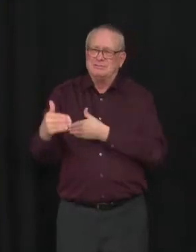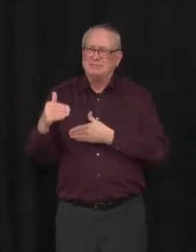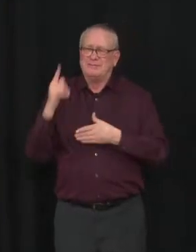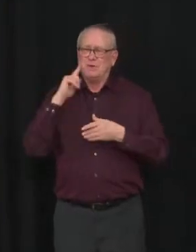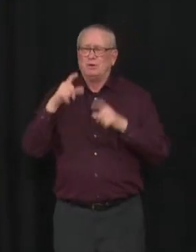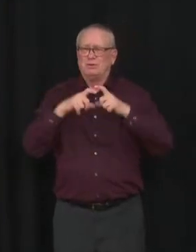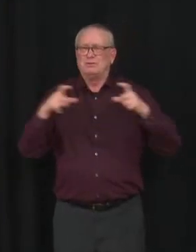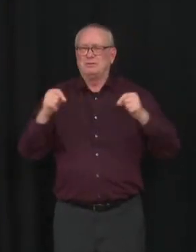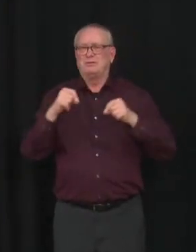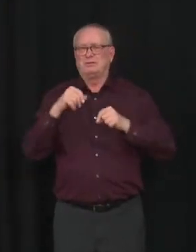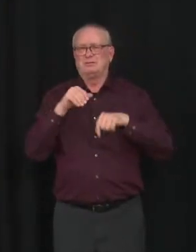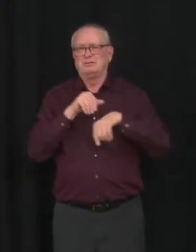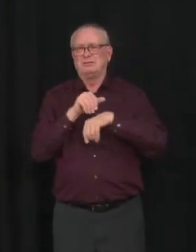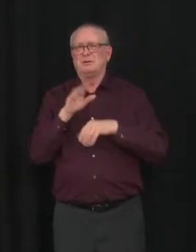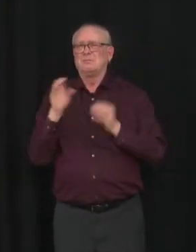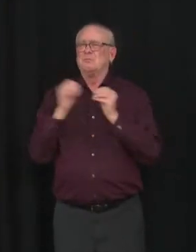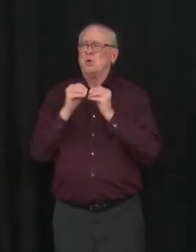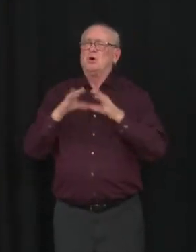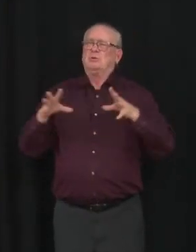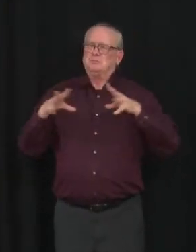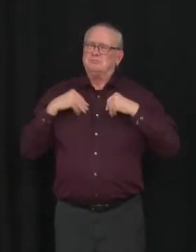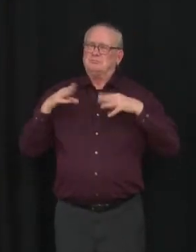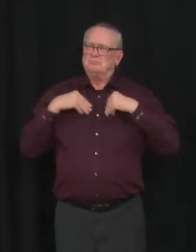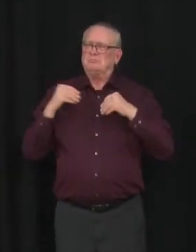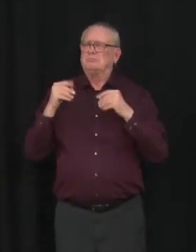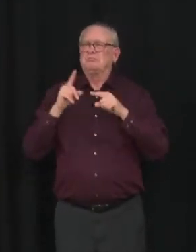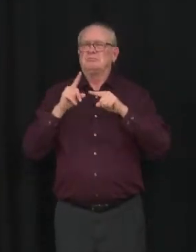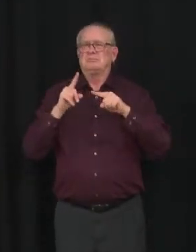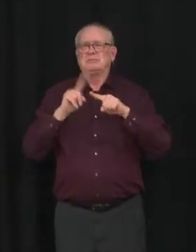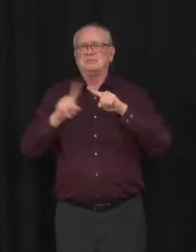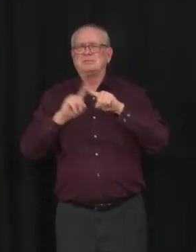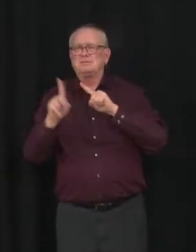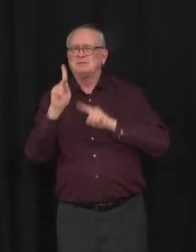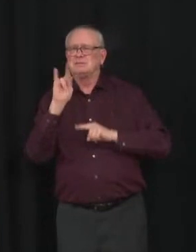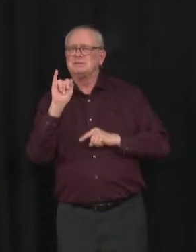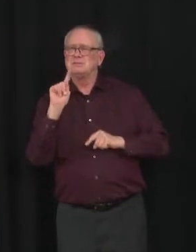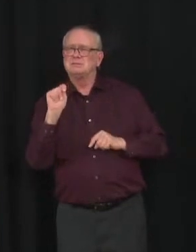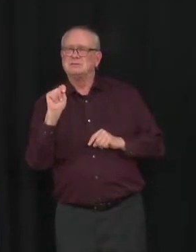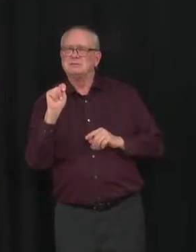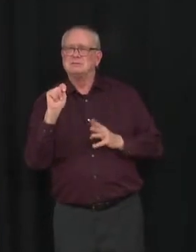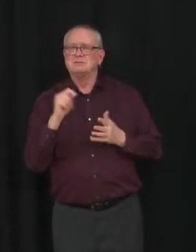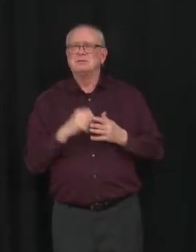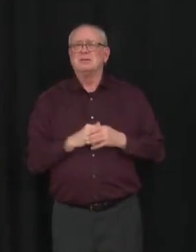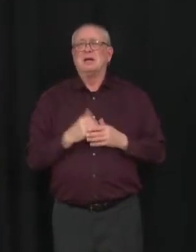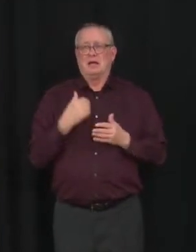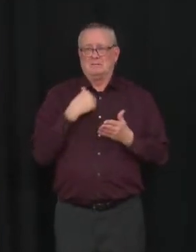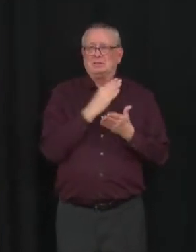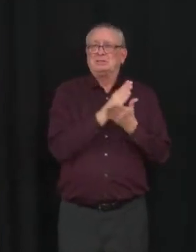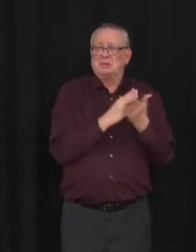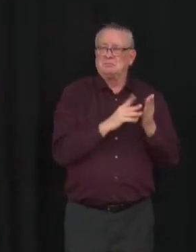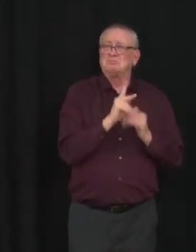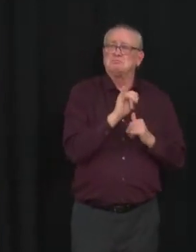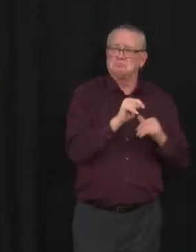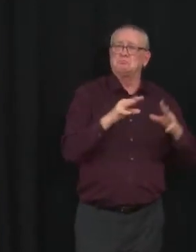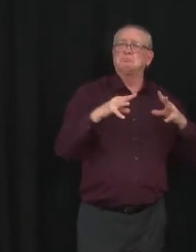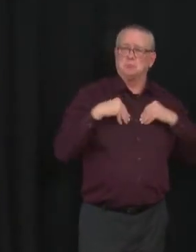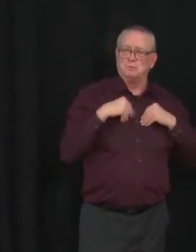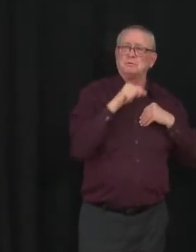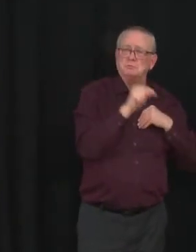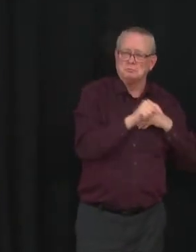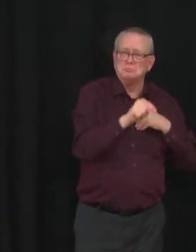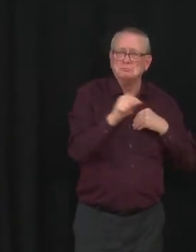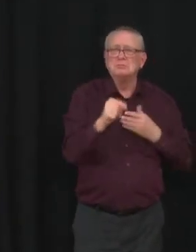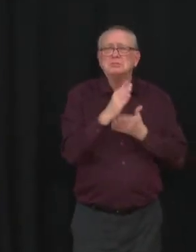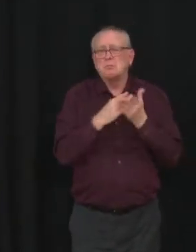more rapid test options, particularly easy-to-use options, in order to increase the overall availability and supply here in